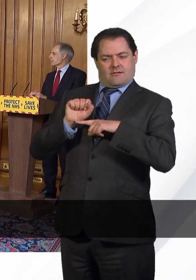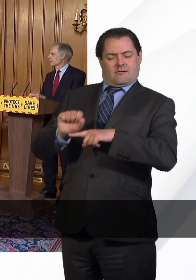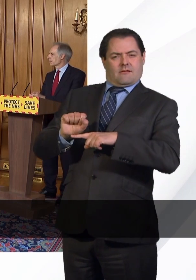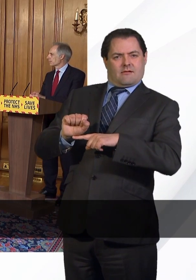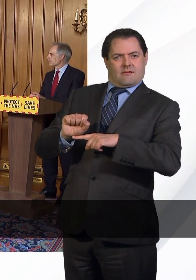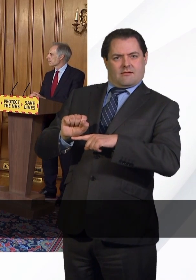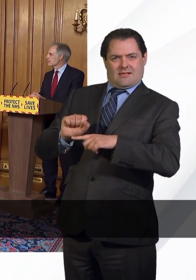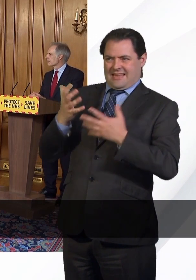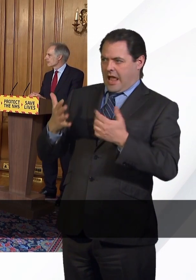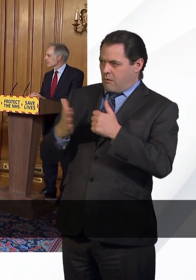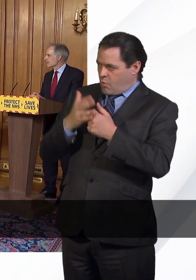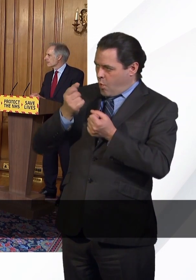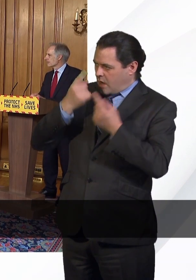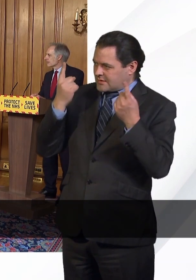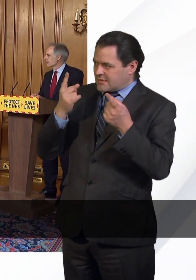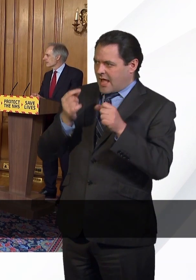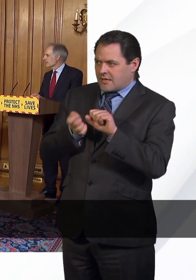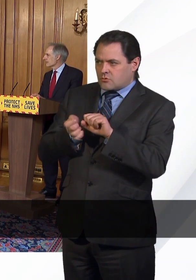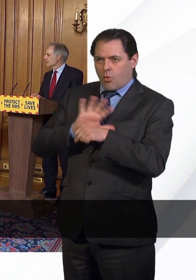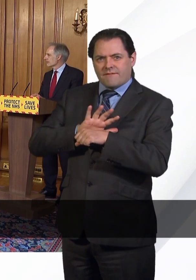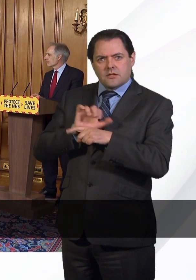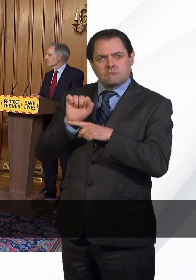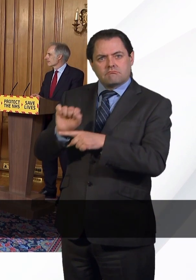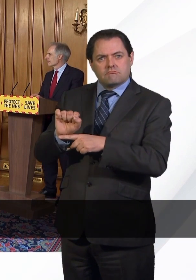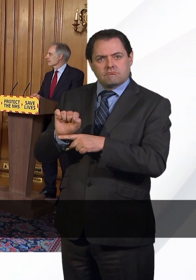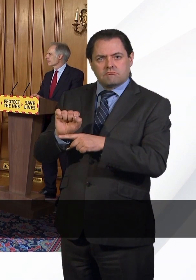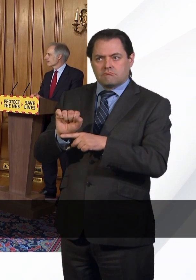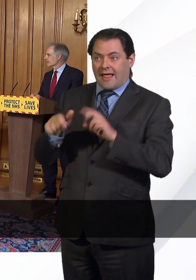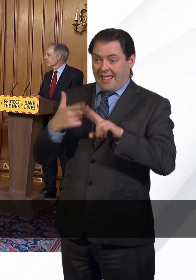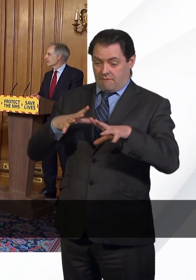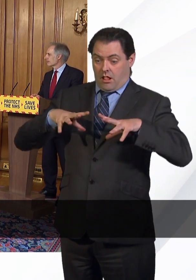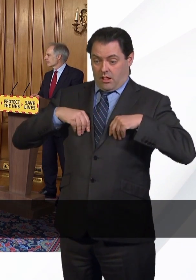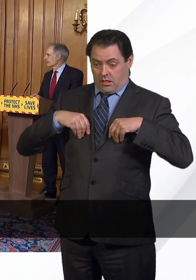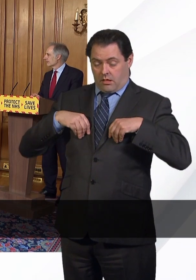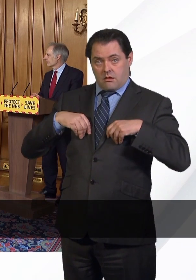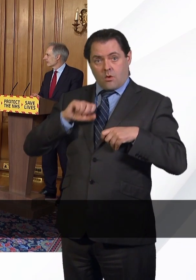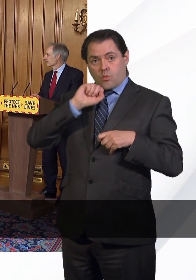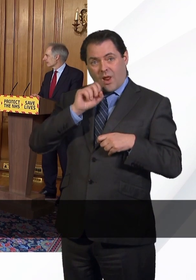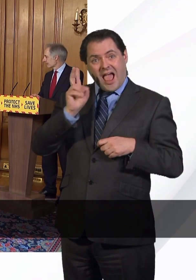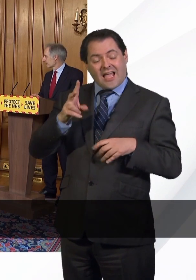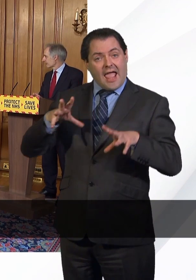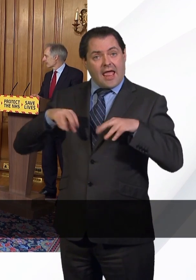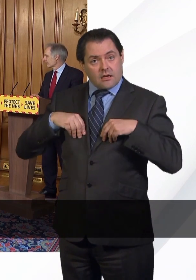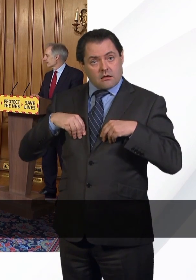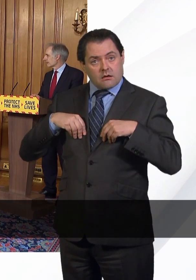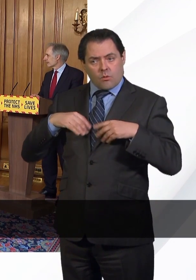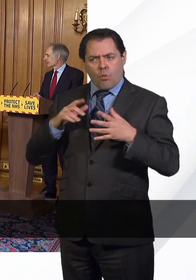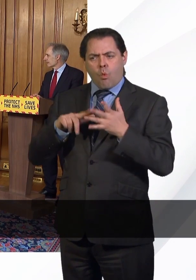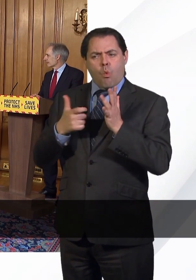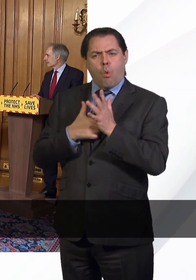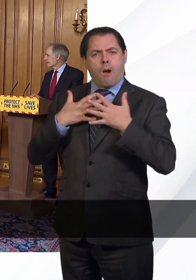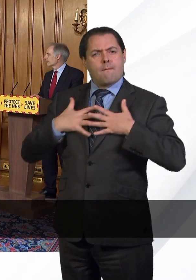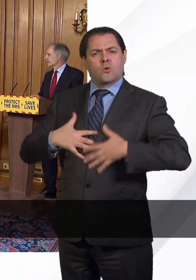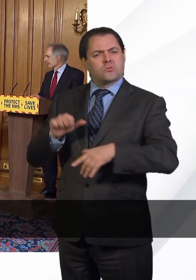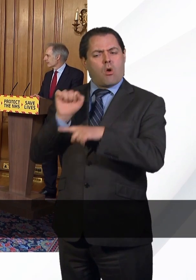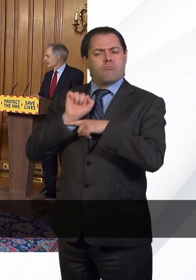so? Do you know yet whether people will catch it again, and how are the tests developing, how the